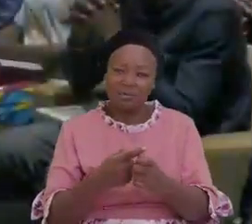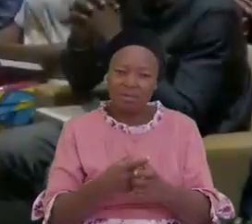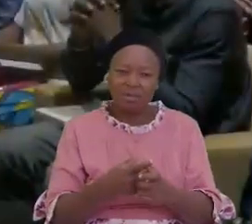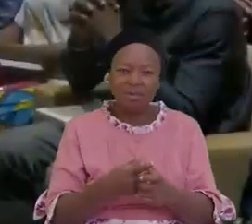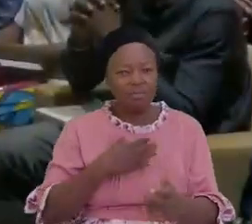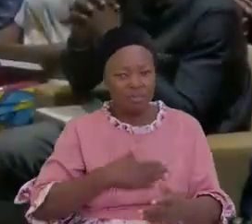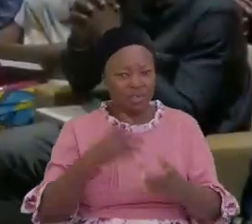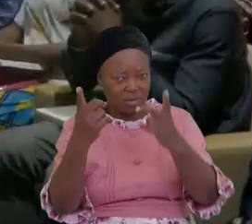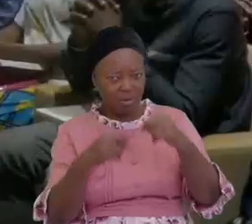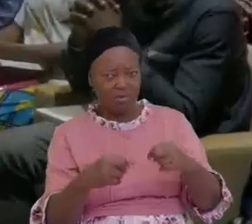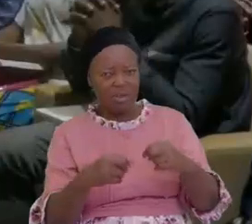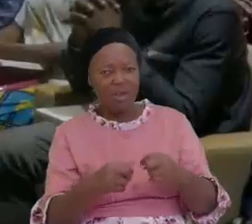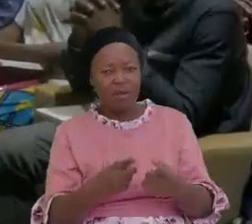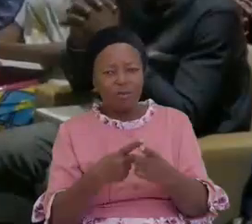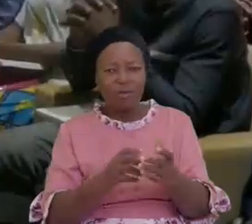here.